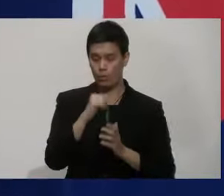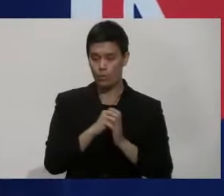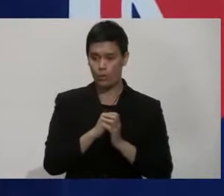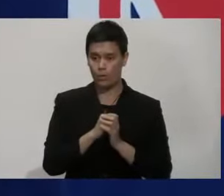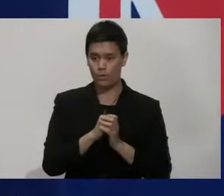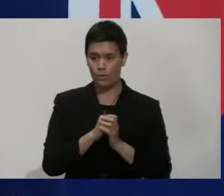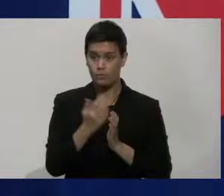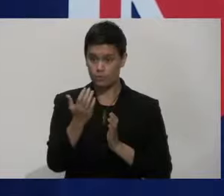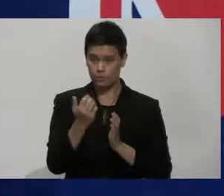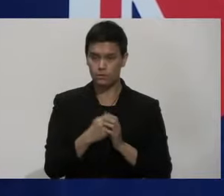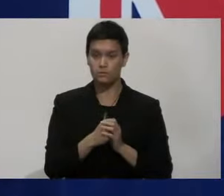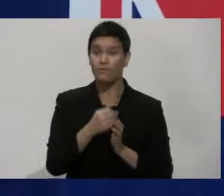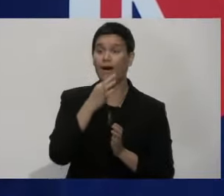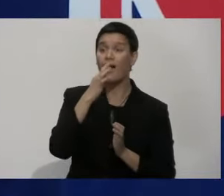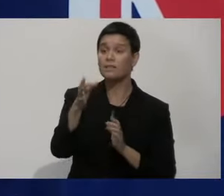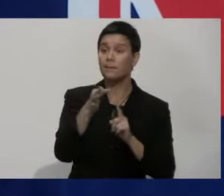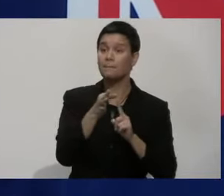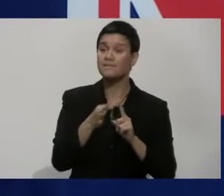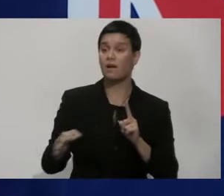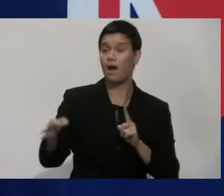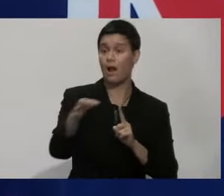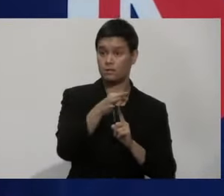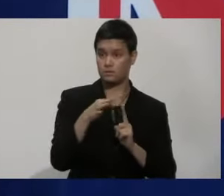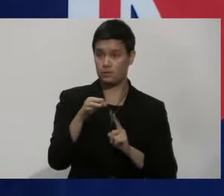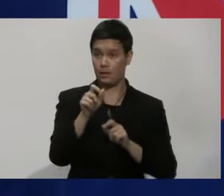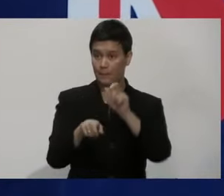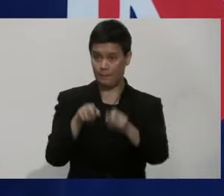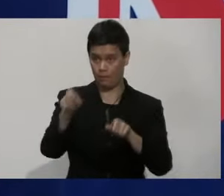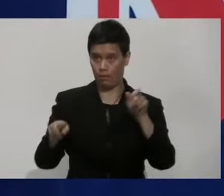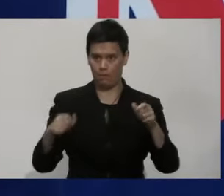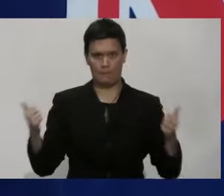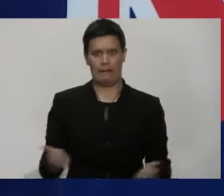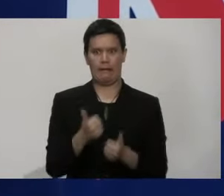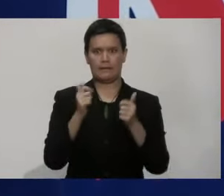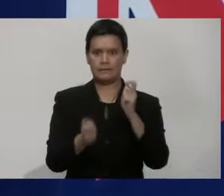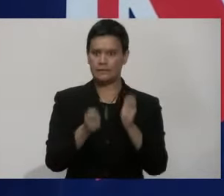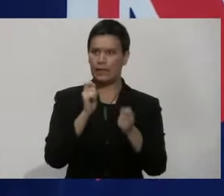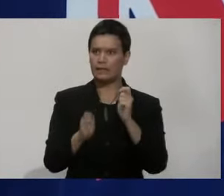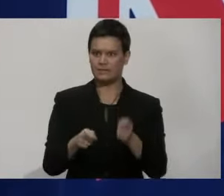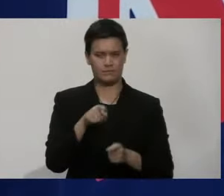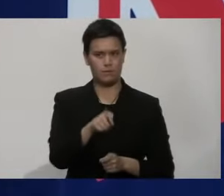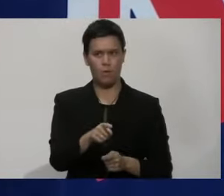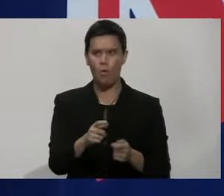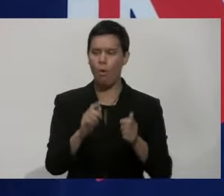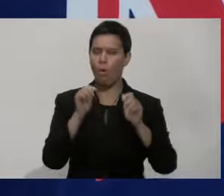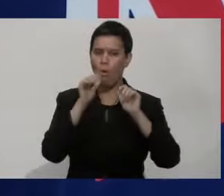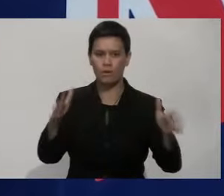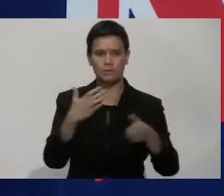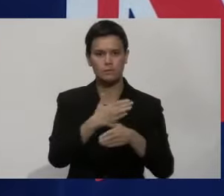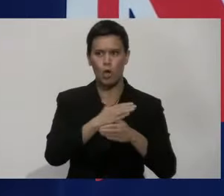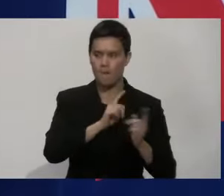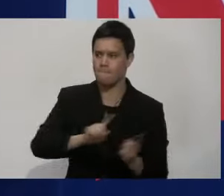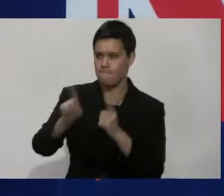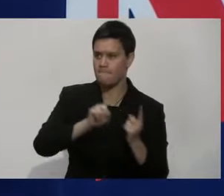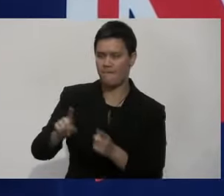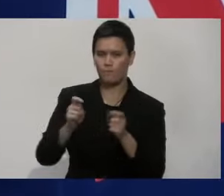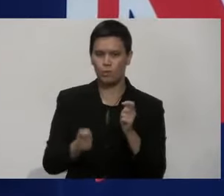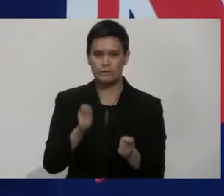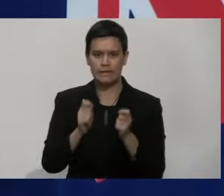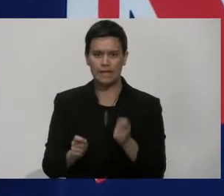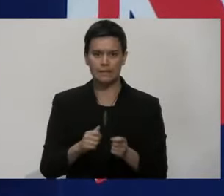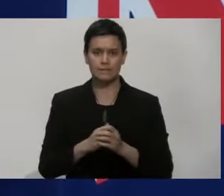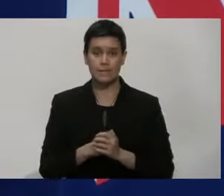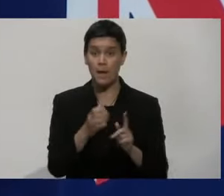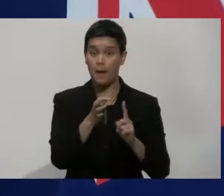question. Pacific Islanders, highly represented in the test, they've been doing an awesome job really, haven't they? Yes. How instrumental has